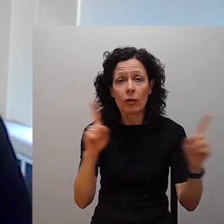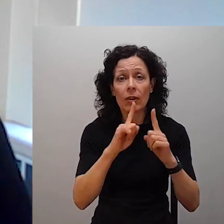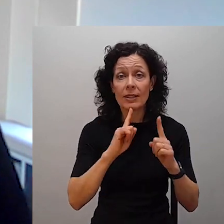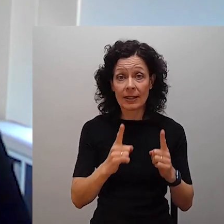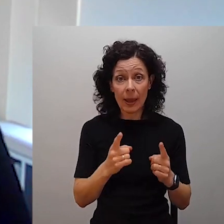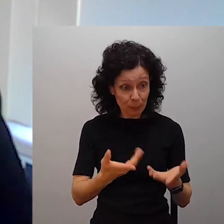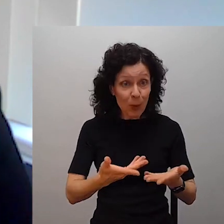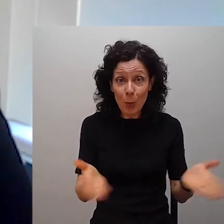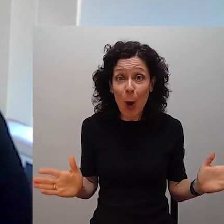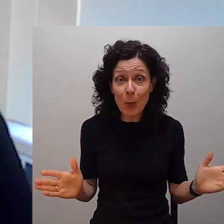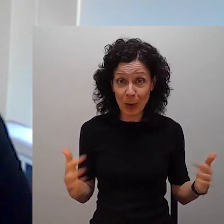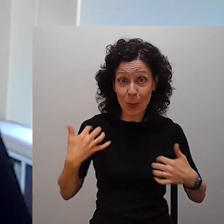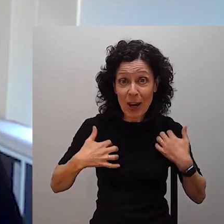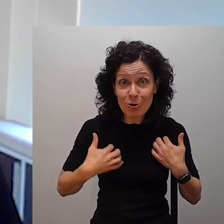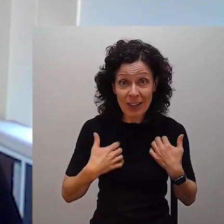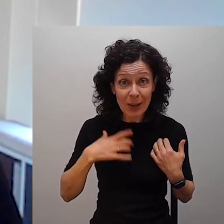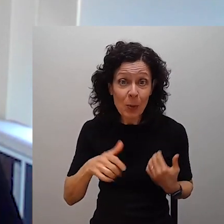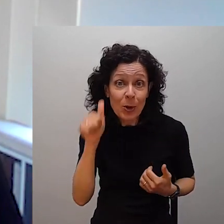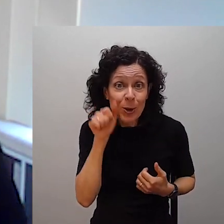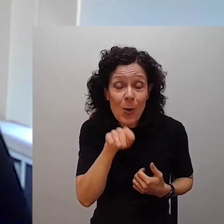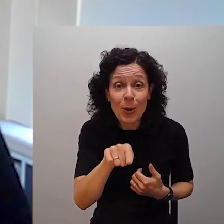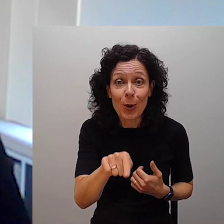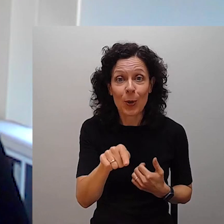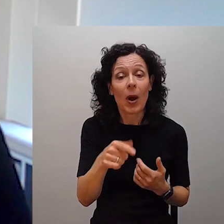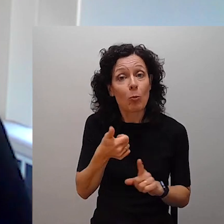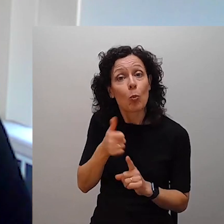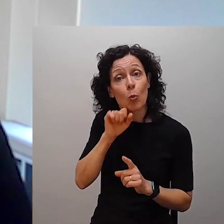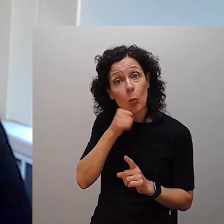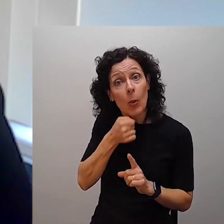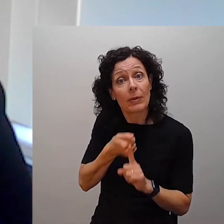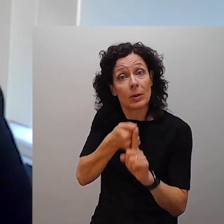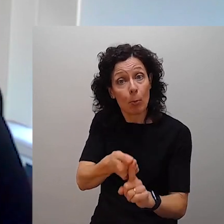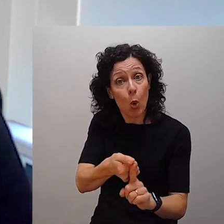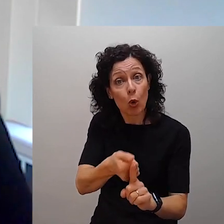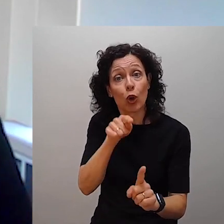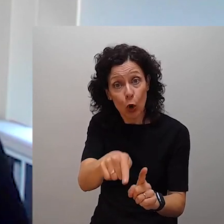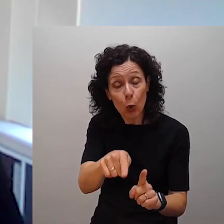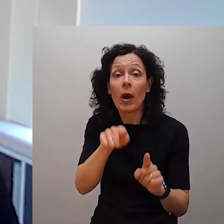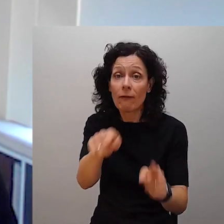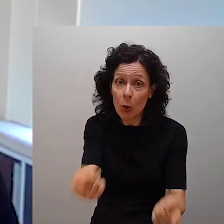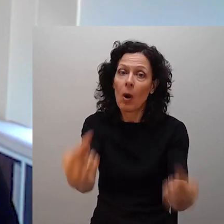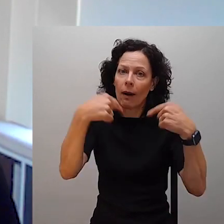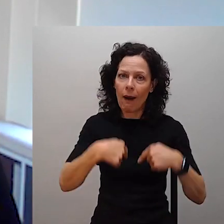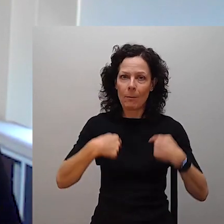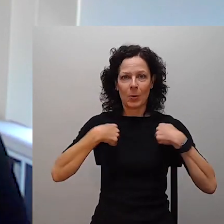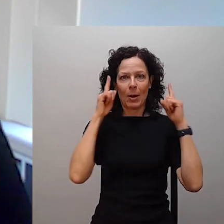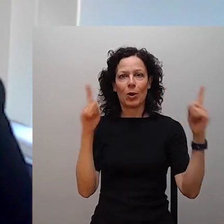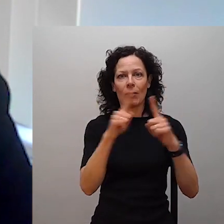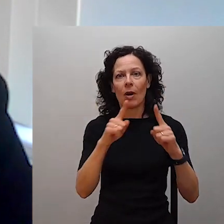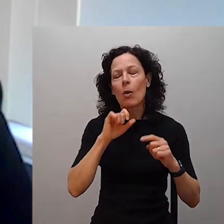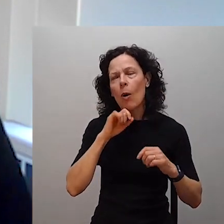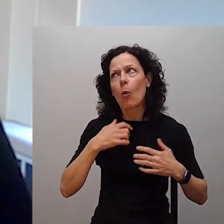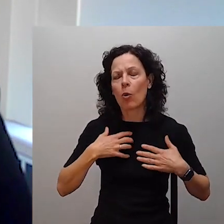say, we're open and we're interested in hearing from you and we're going to support you if you come to our university. It would have made